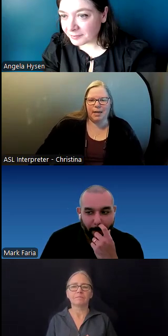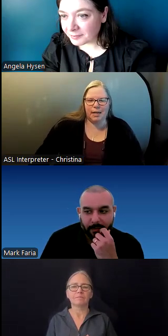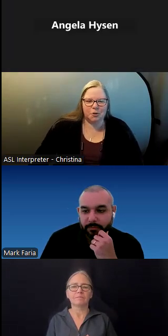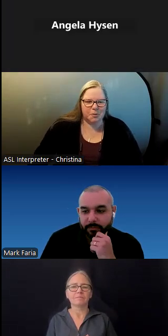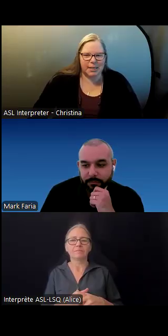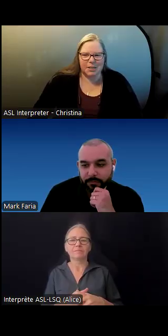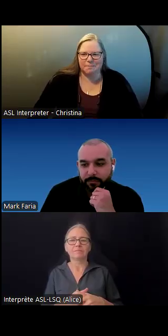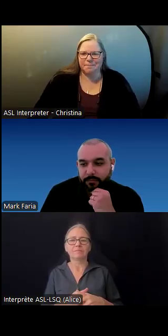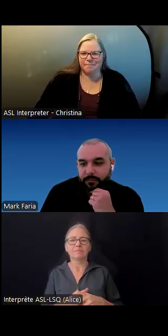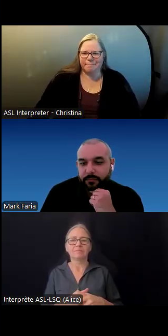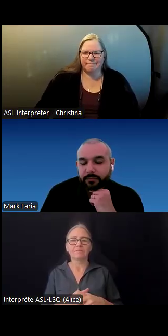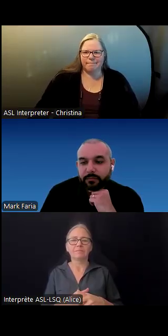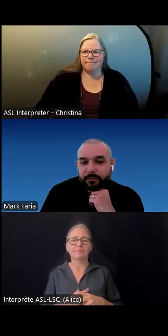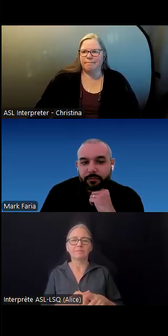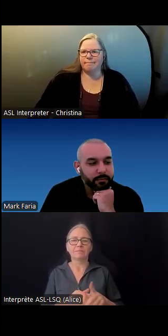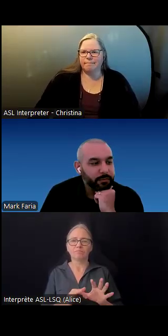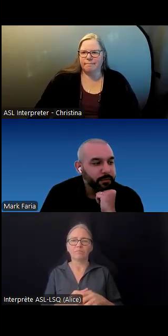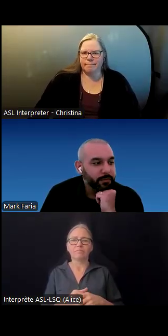webinar and need interpretation.